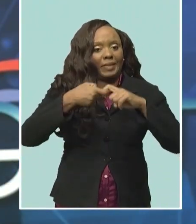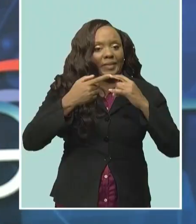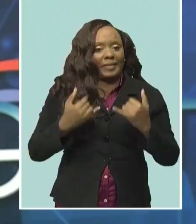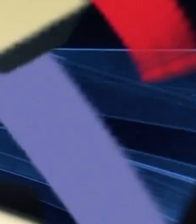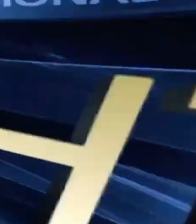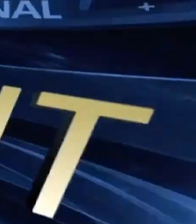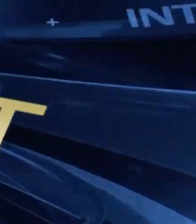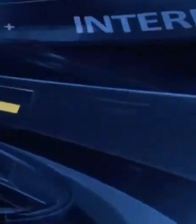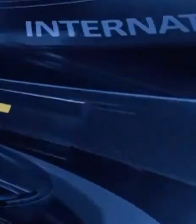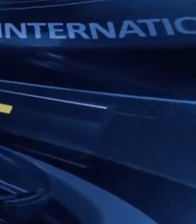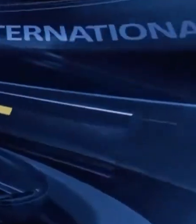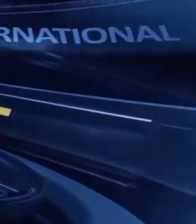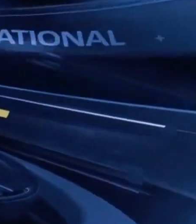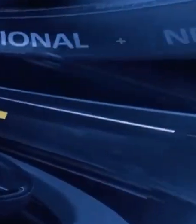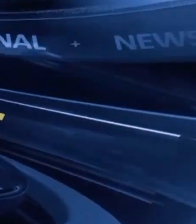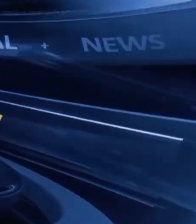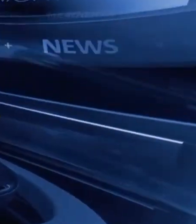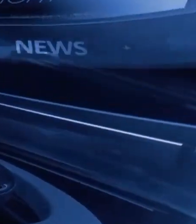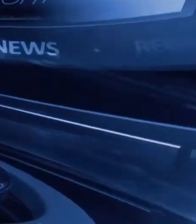moment.